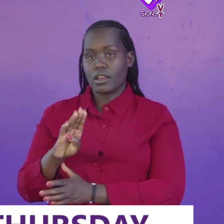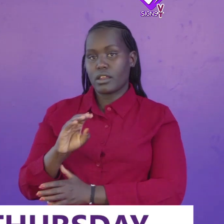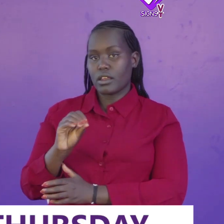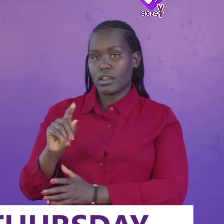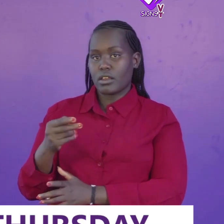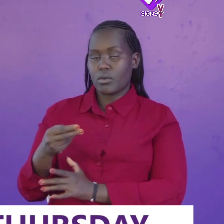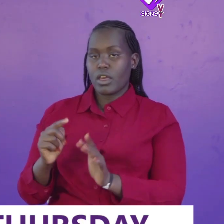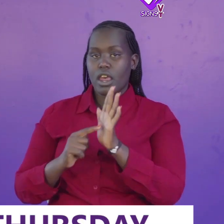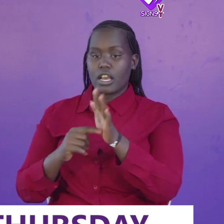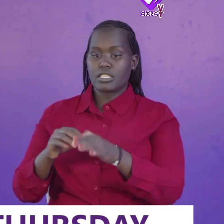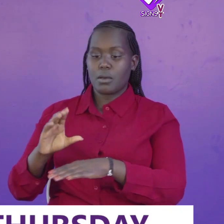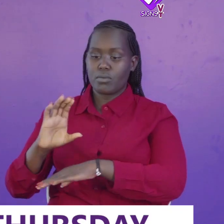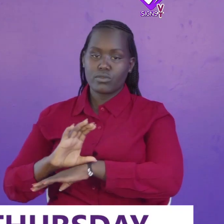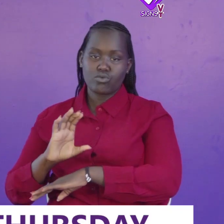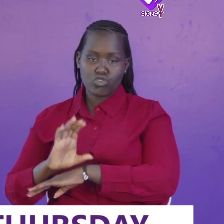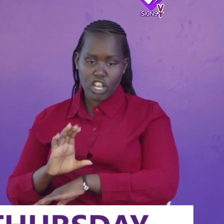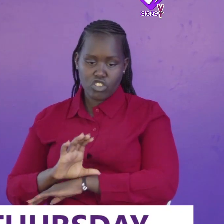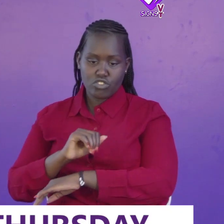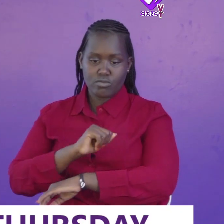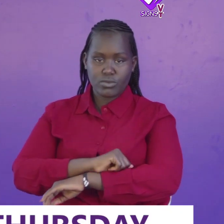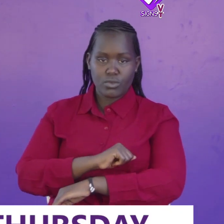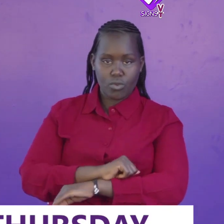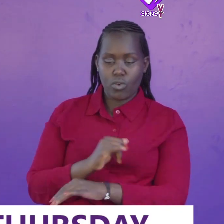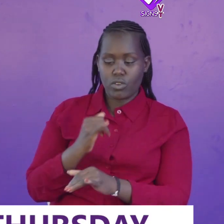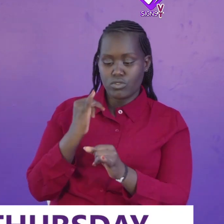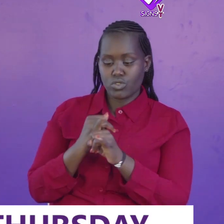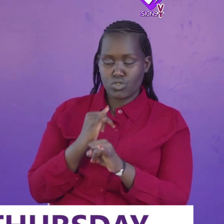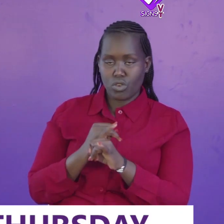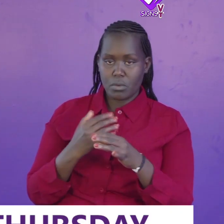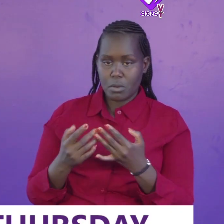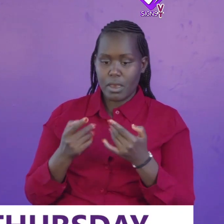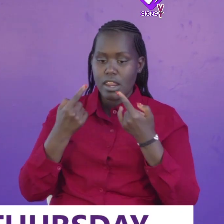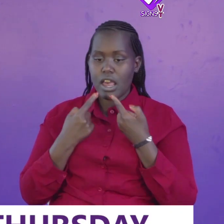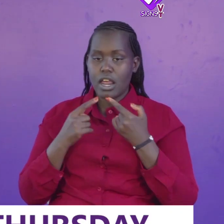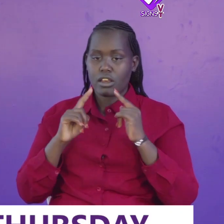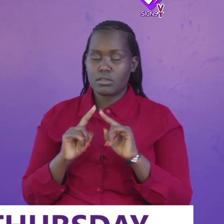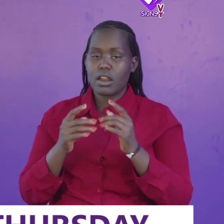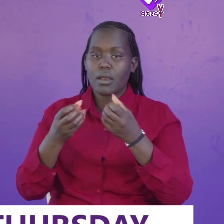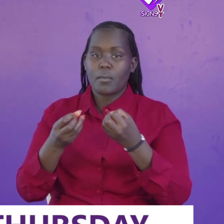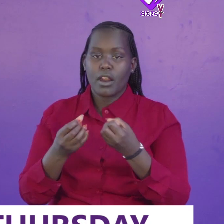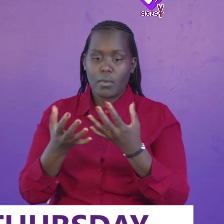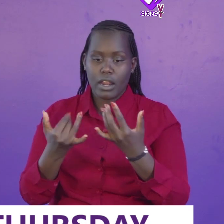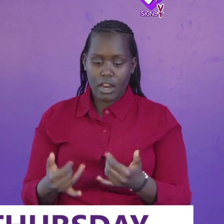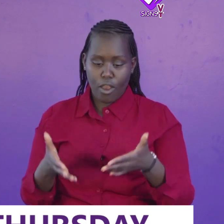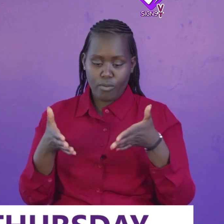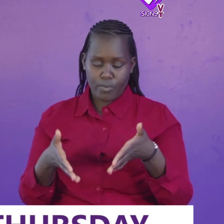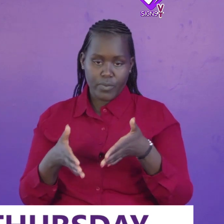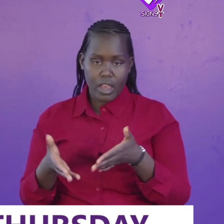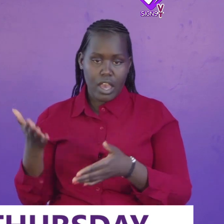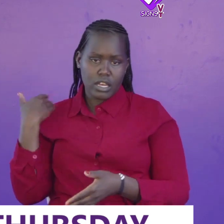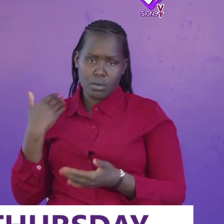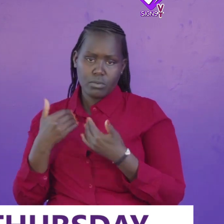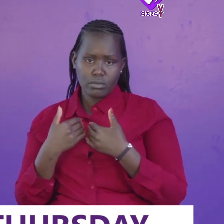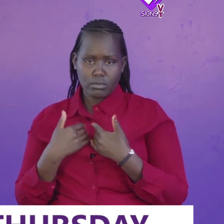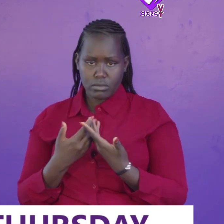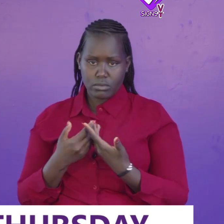churches, bulletin boards for events, jobs and announcements. Hii mostly hii mambo ni ya saa hizi. Kitambo kulikuwa na mambo ya